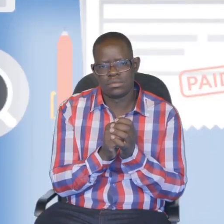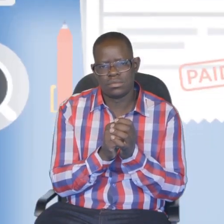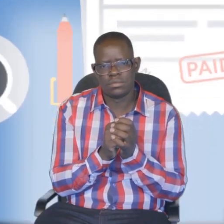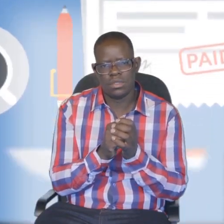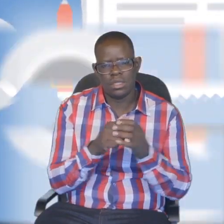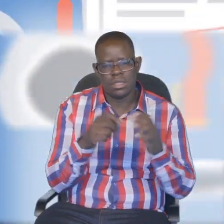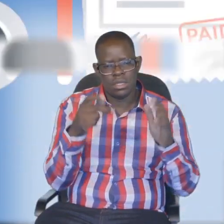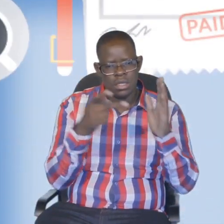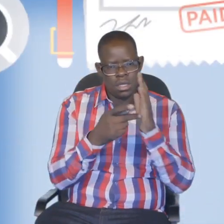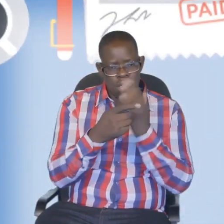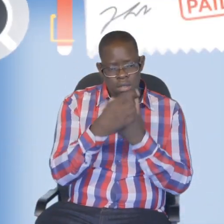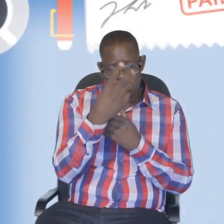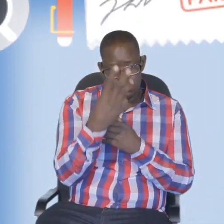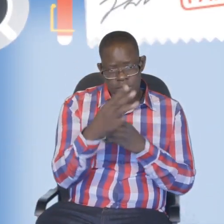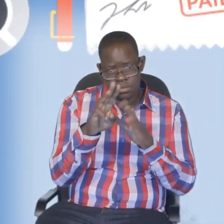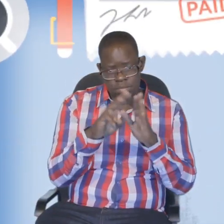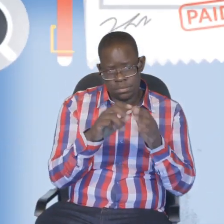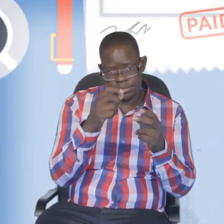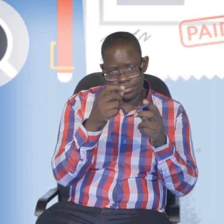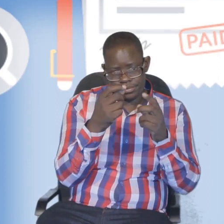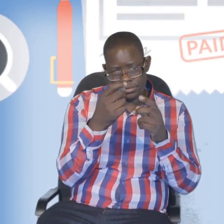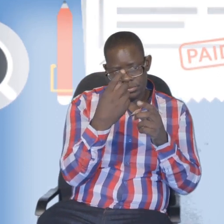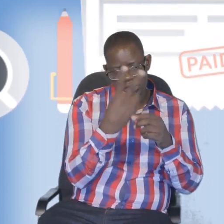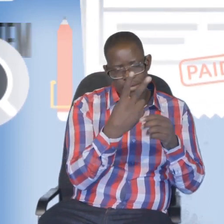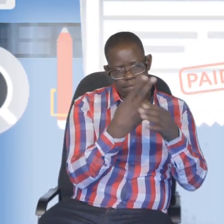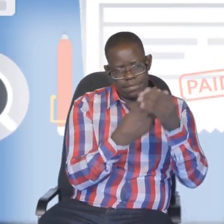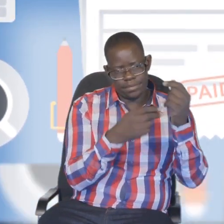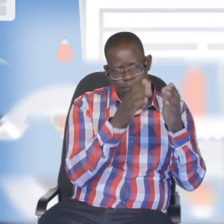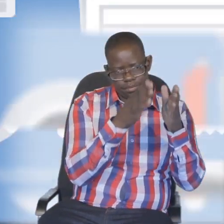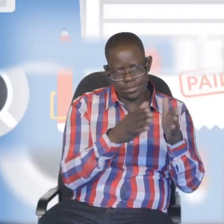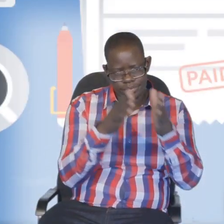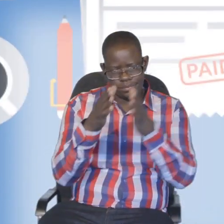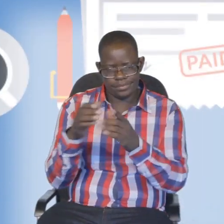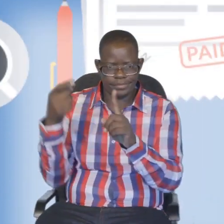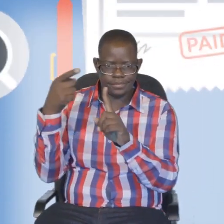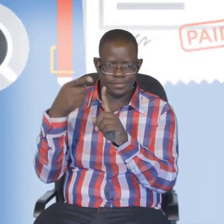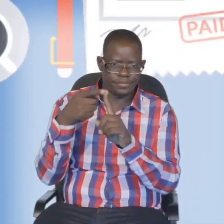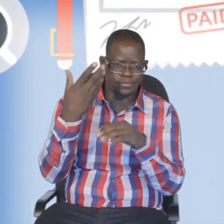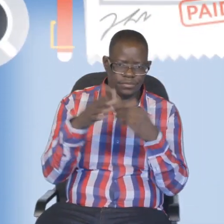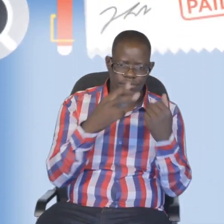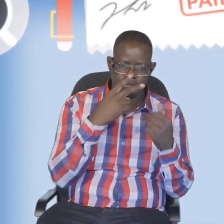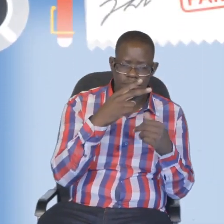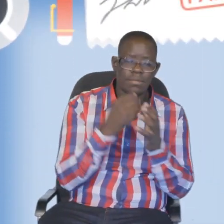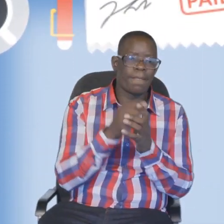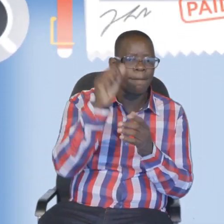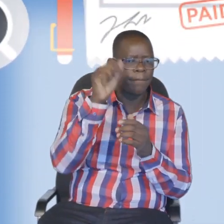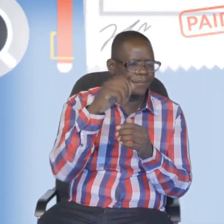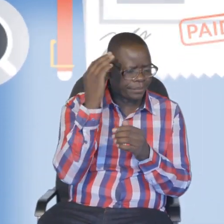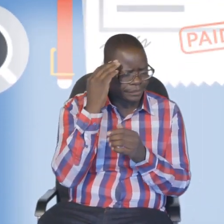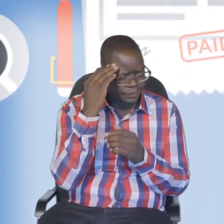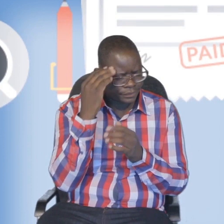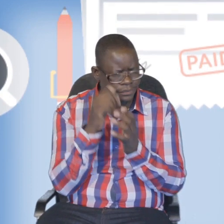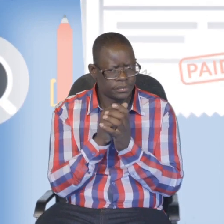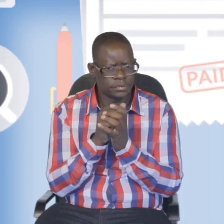In program 3 today, we take a look at the double entry system. Our lesson objectives are that after watching this program, you should be